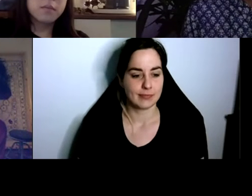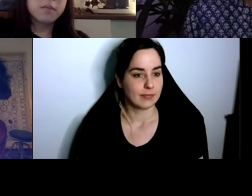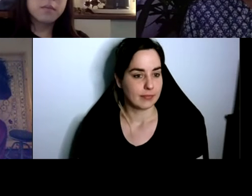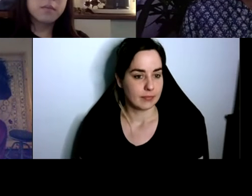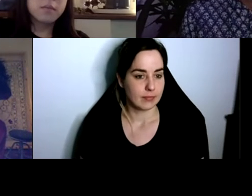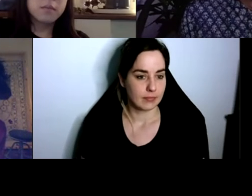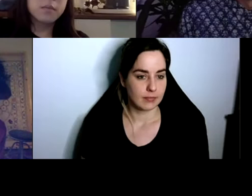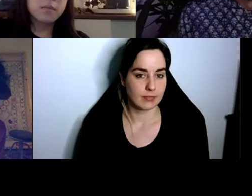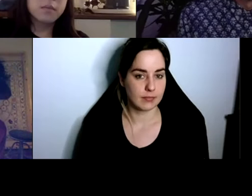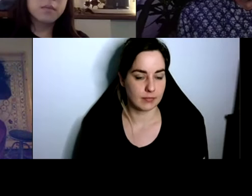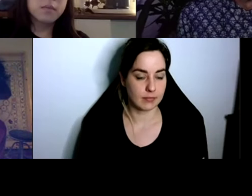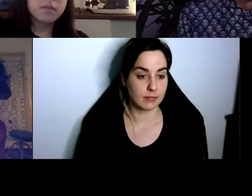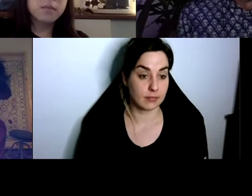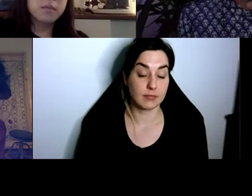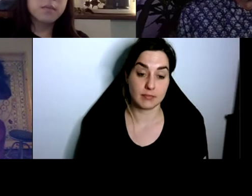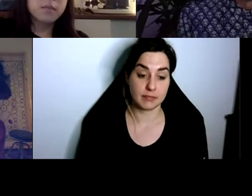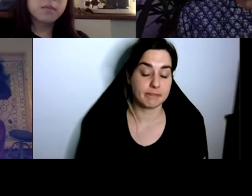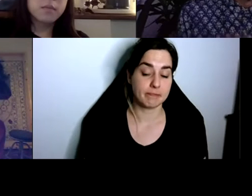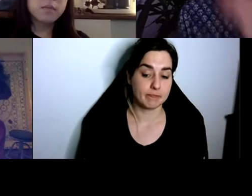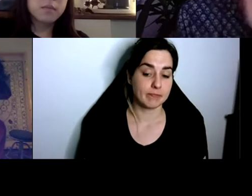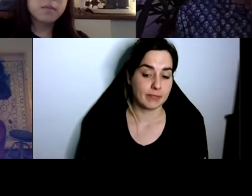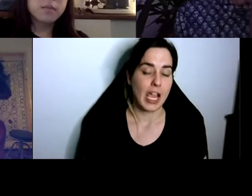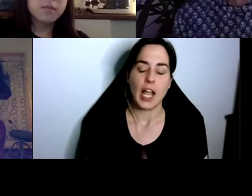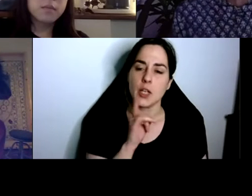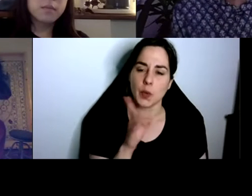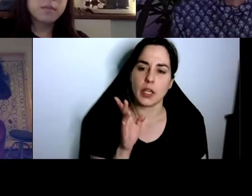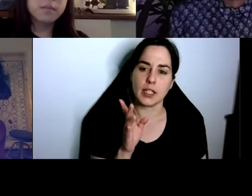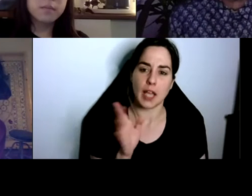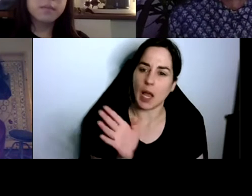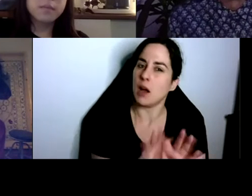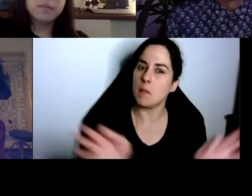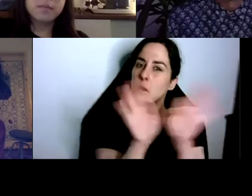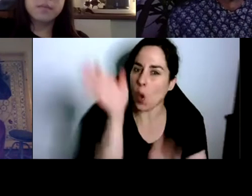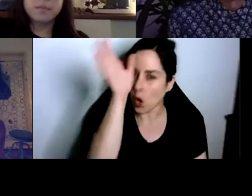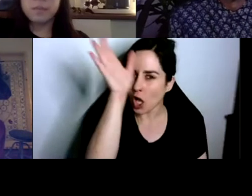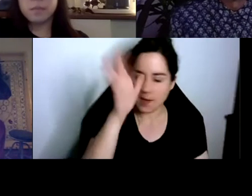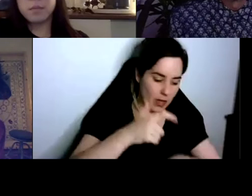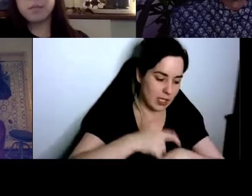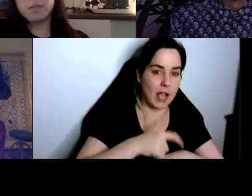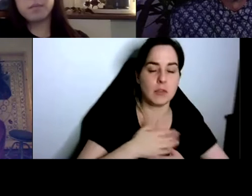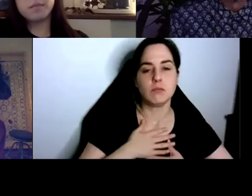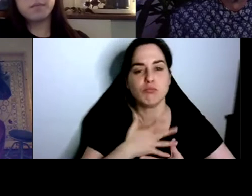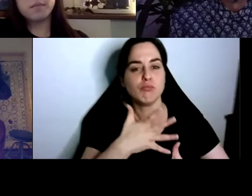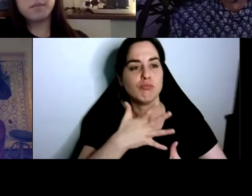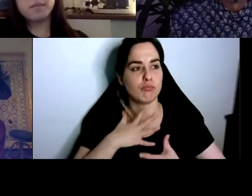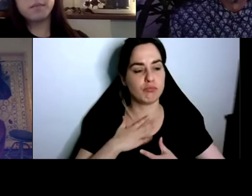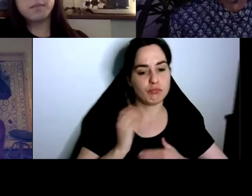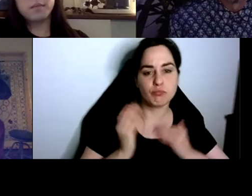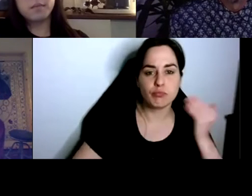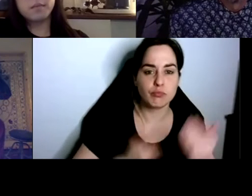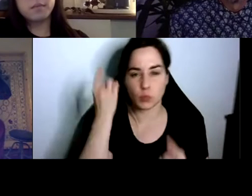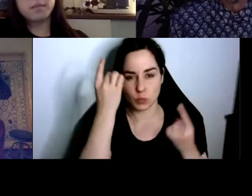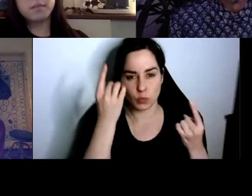There's something to be said for sure about breathing room and time for processing, not only in terms of